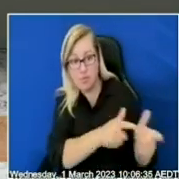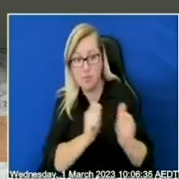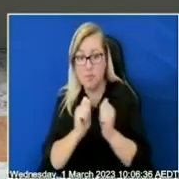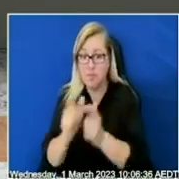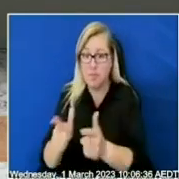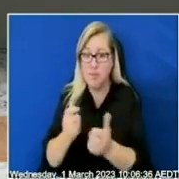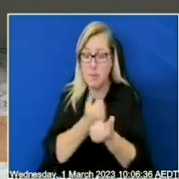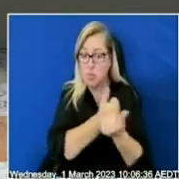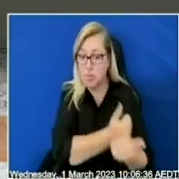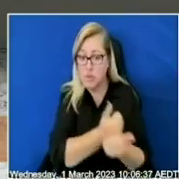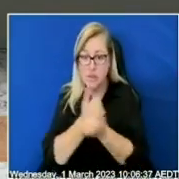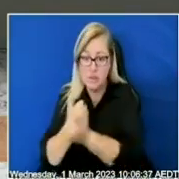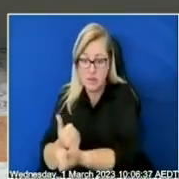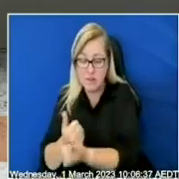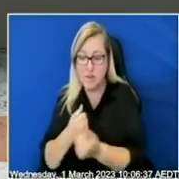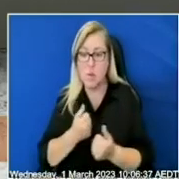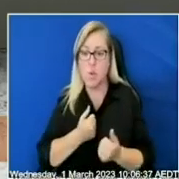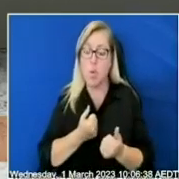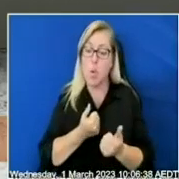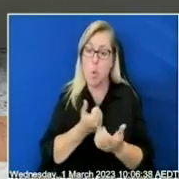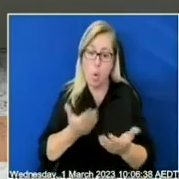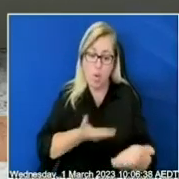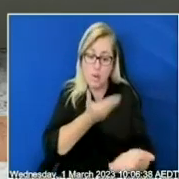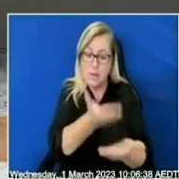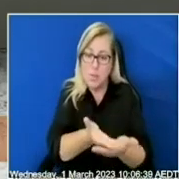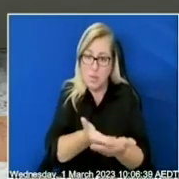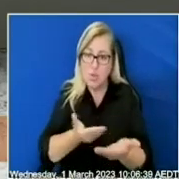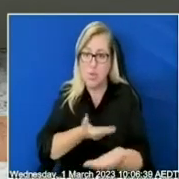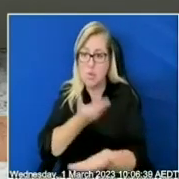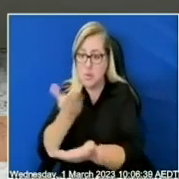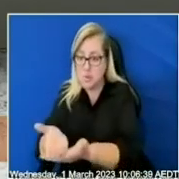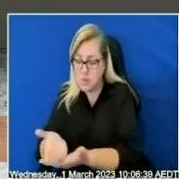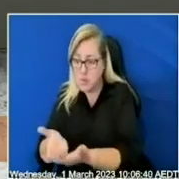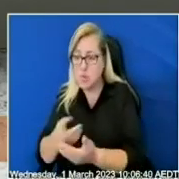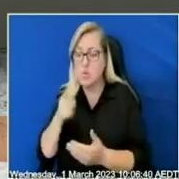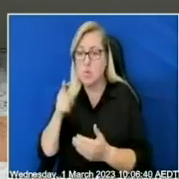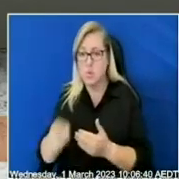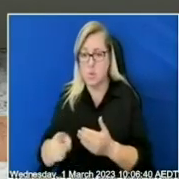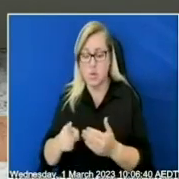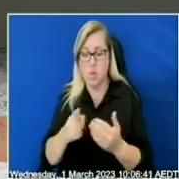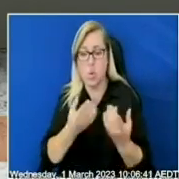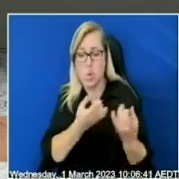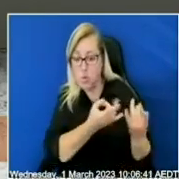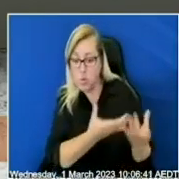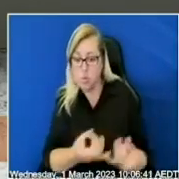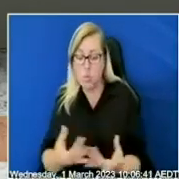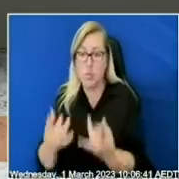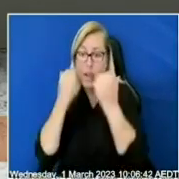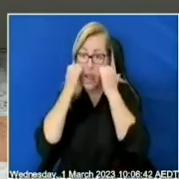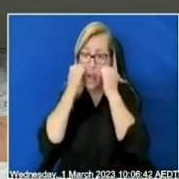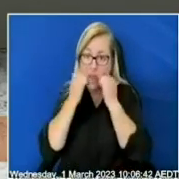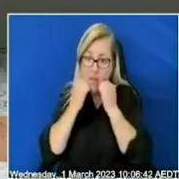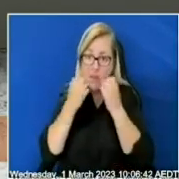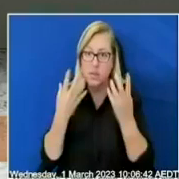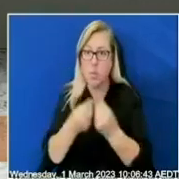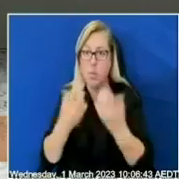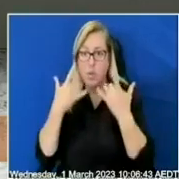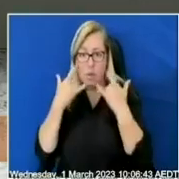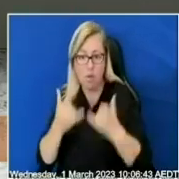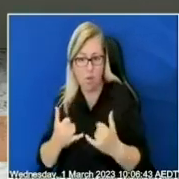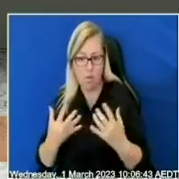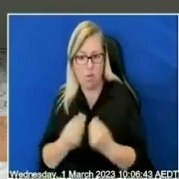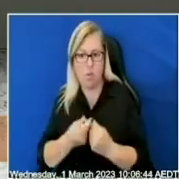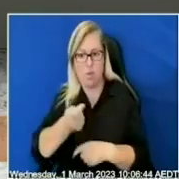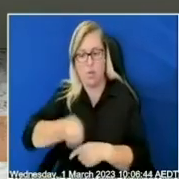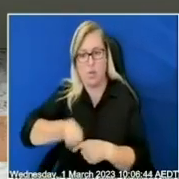solicitor assistings to prepare outlines of evidence that will be tendered throughout this hearing block. While there is a